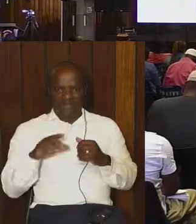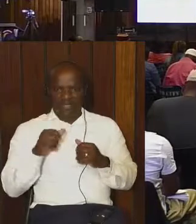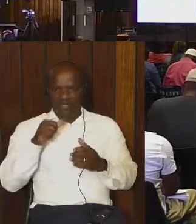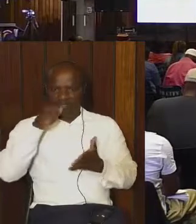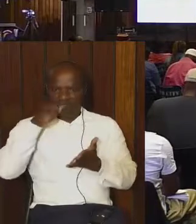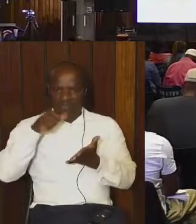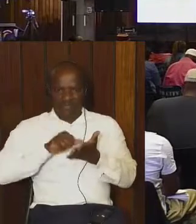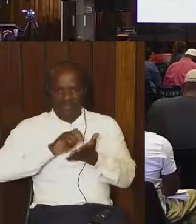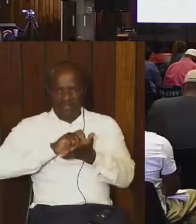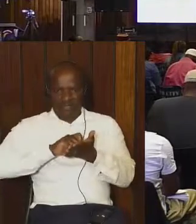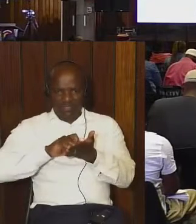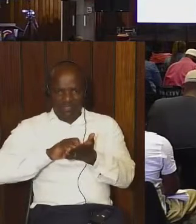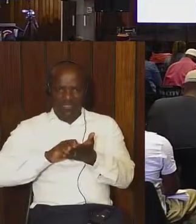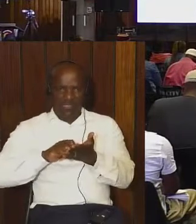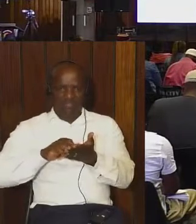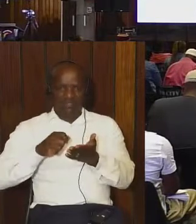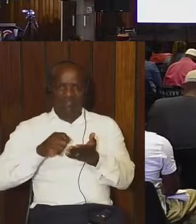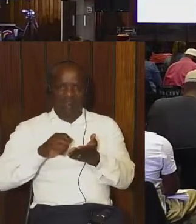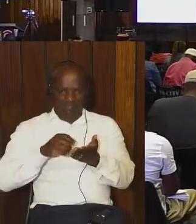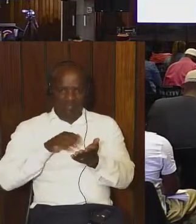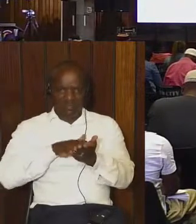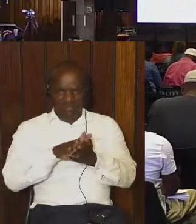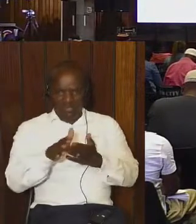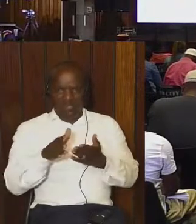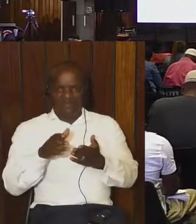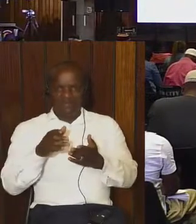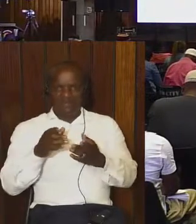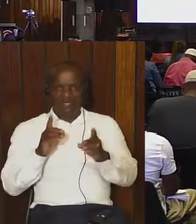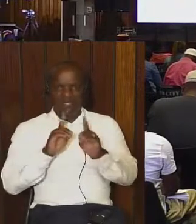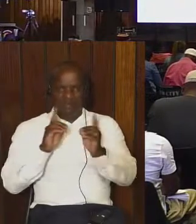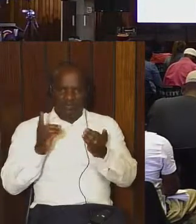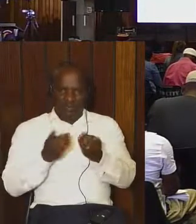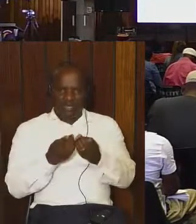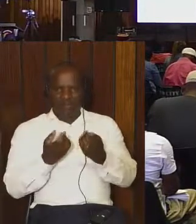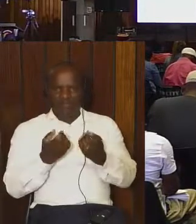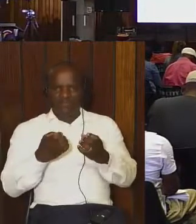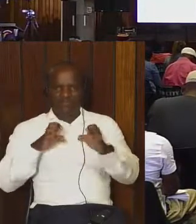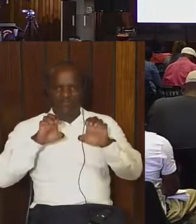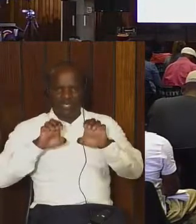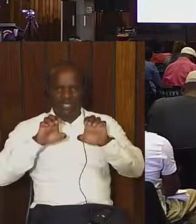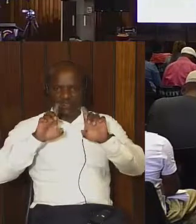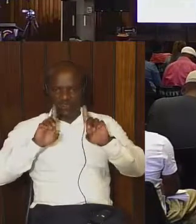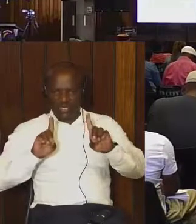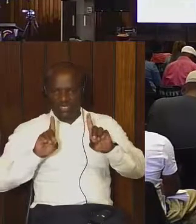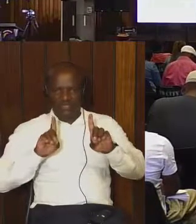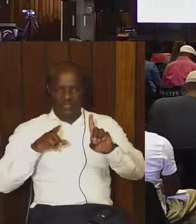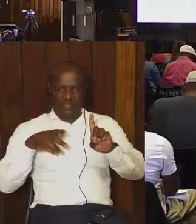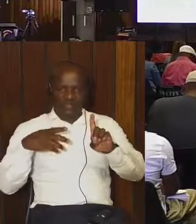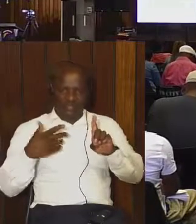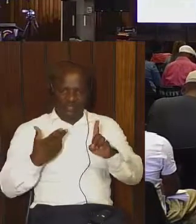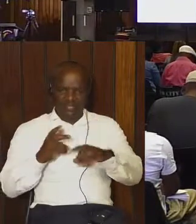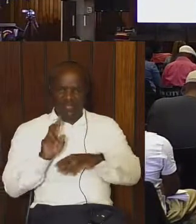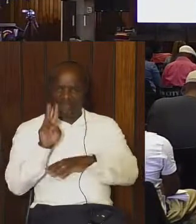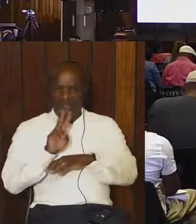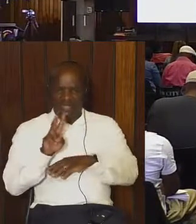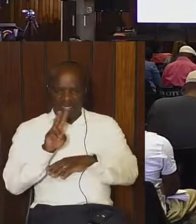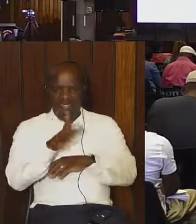letters and petitions to the Department of Education here in Vereeniging, and then they know about this